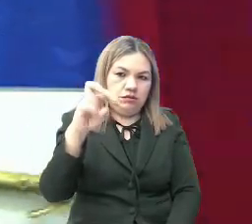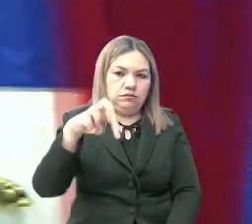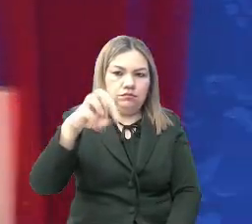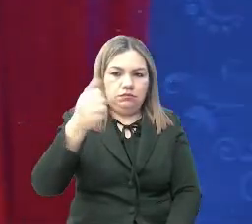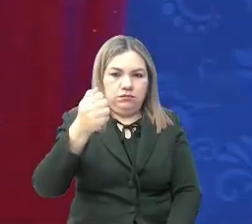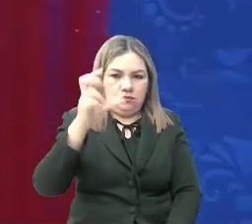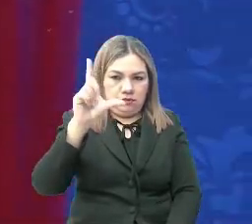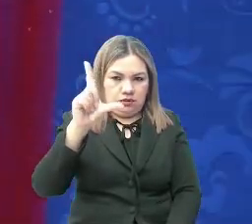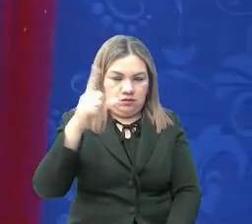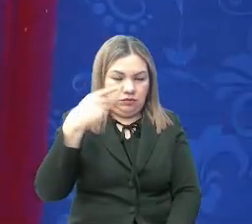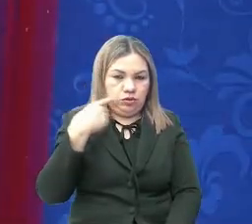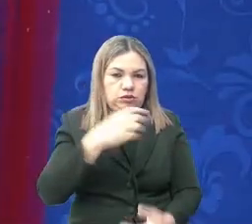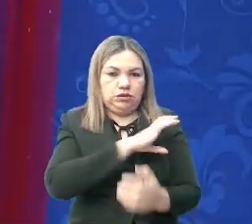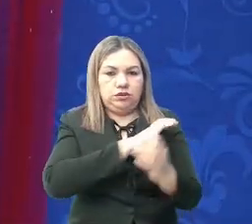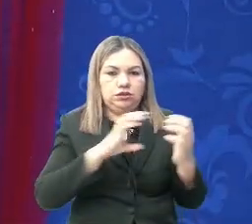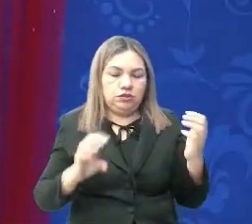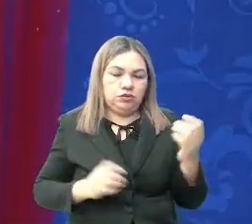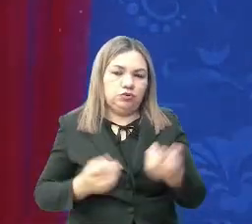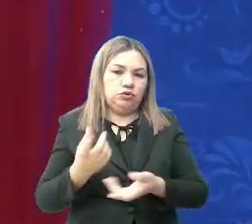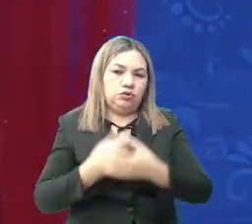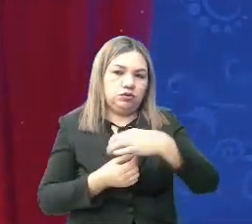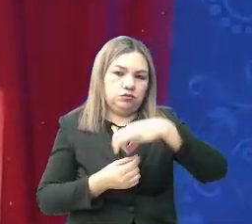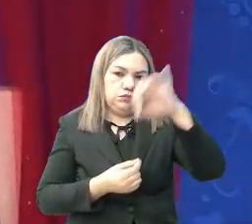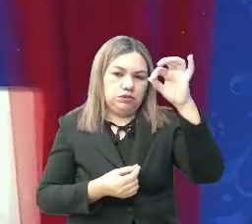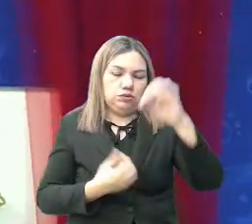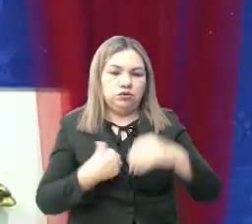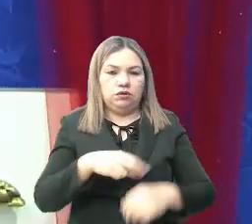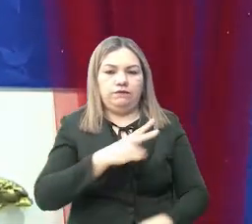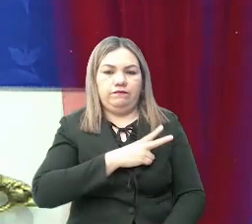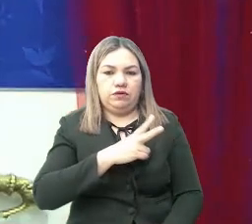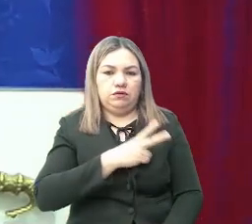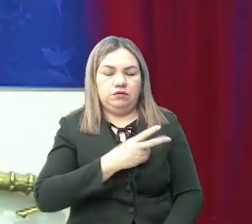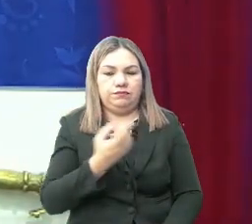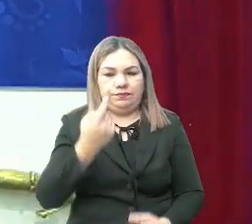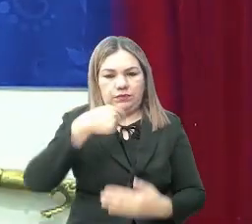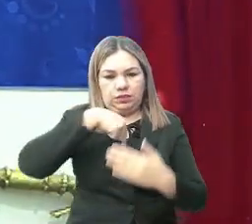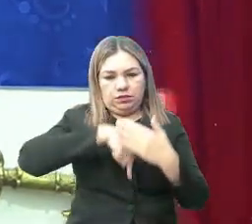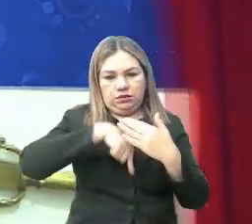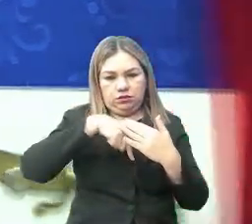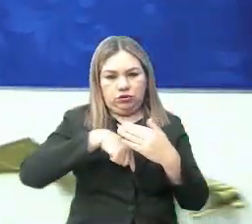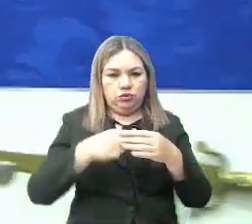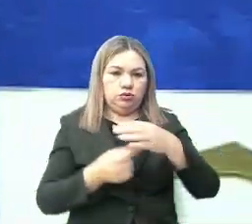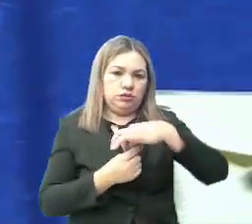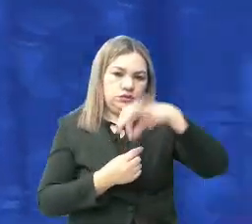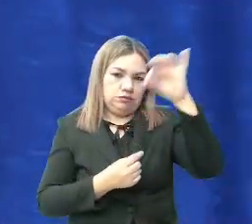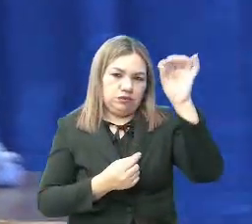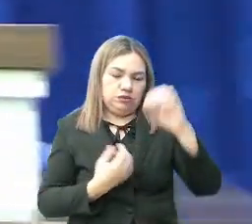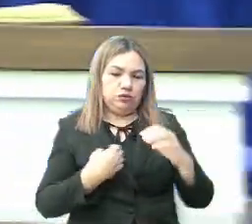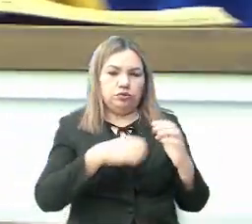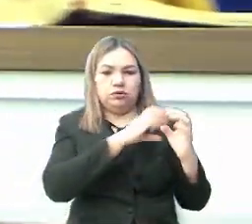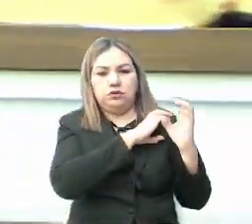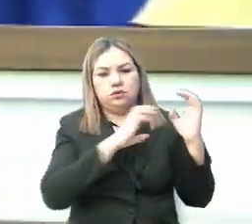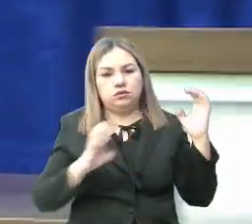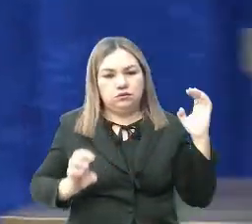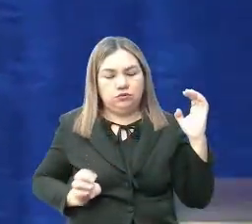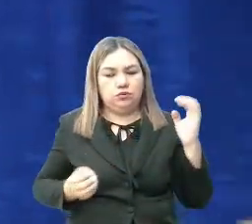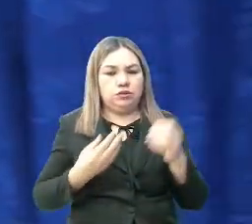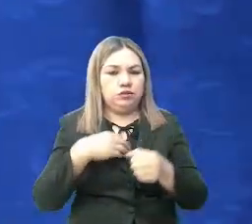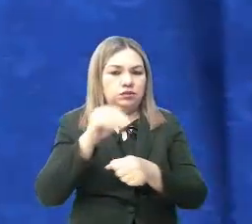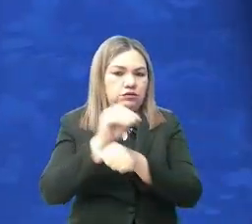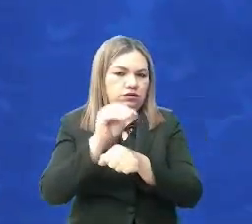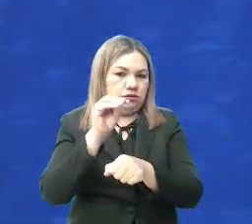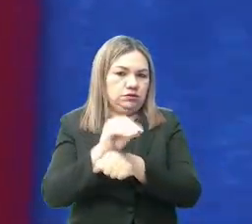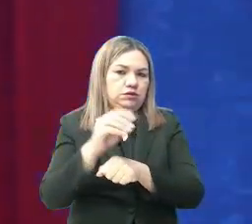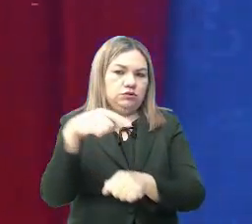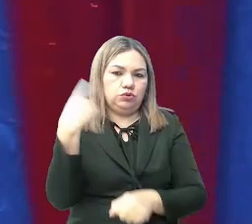Adam, that's Christ, is a spirit that gives us life. Say, we have the spirit of Christ within us, and one